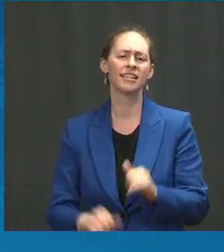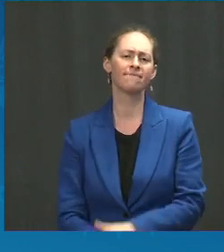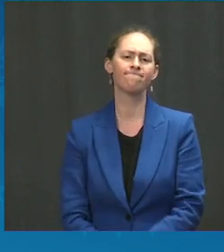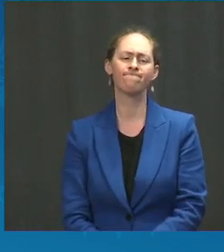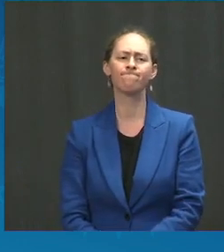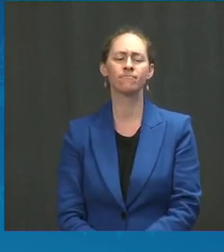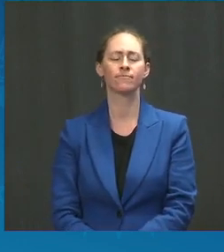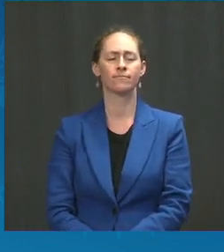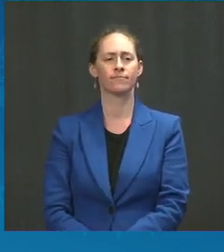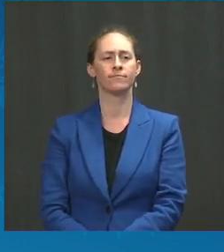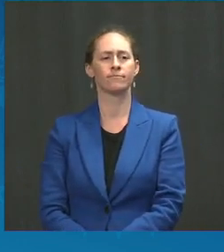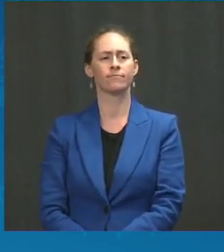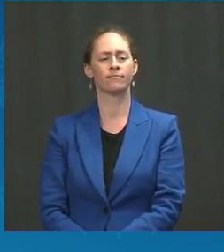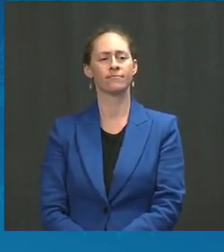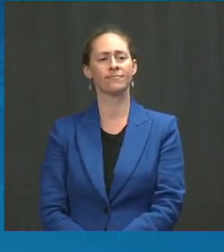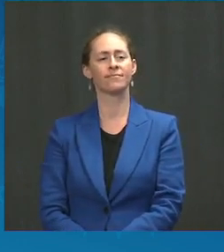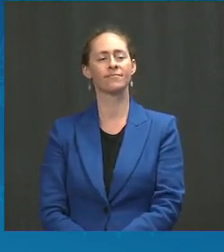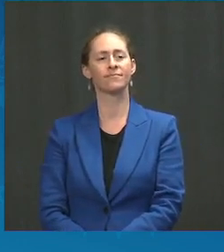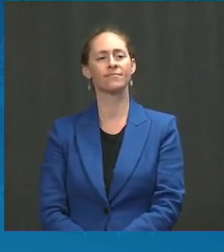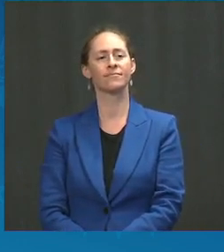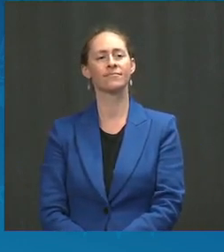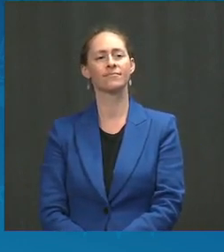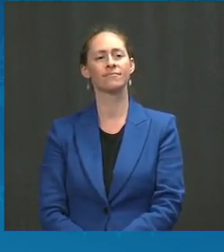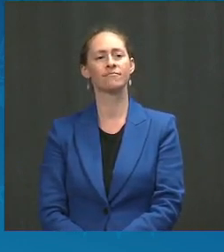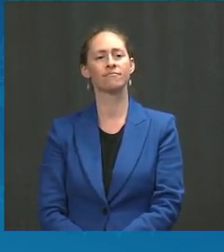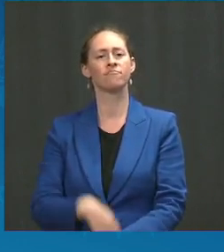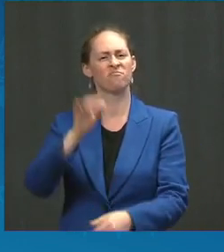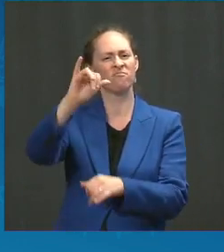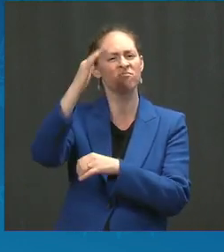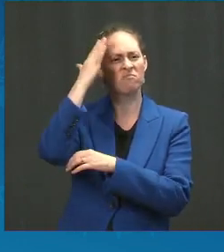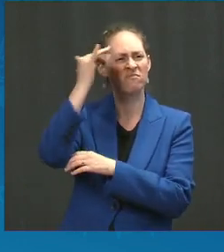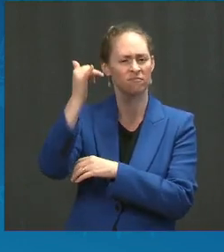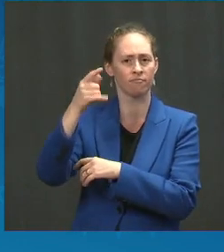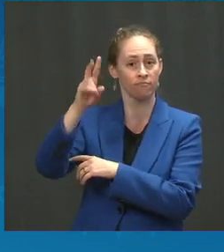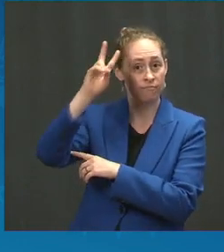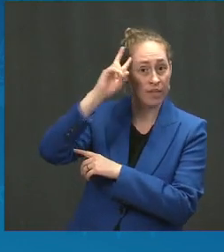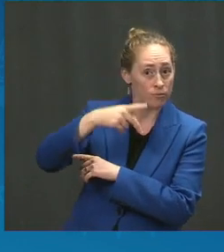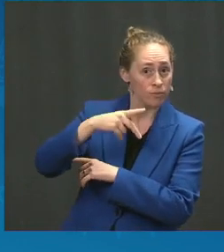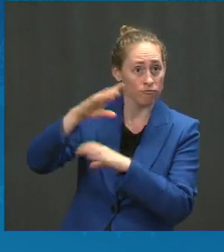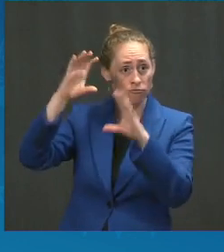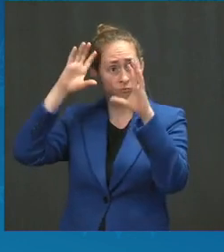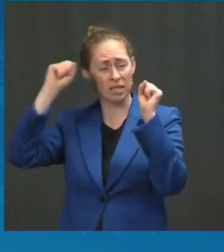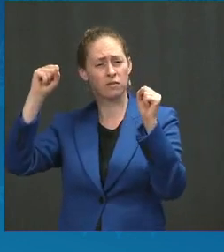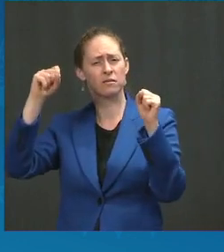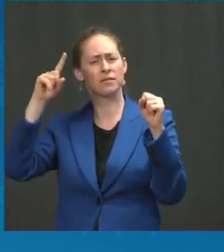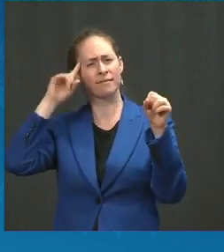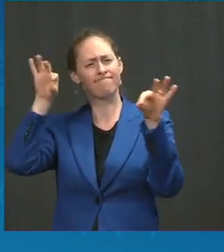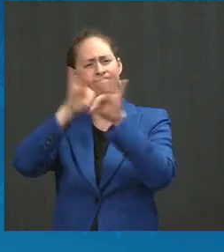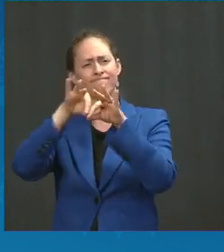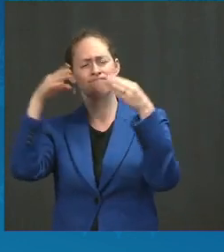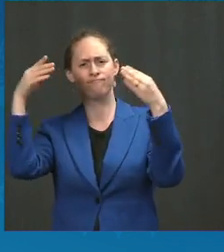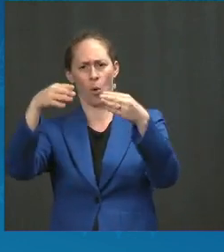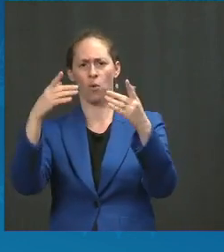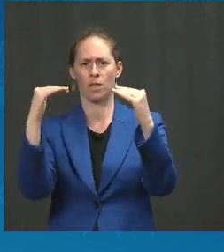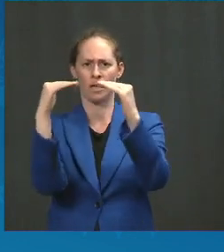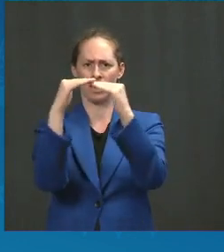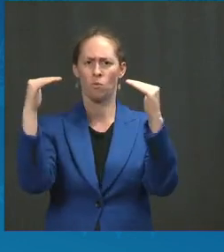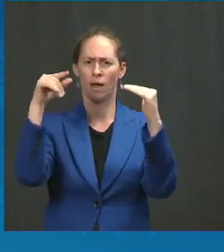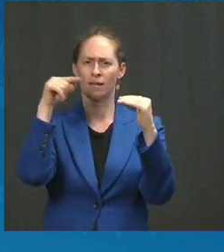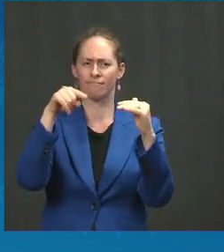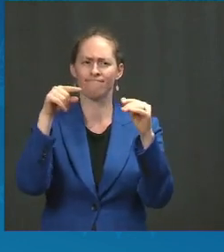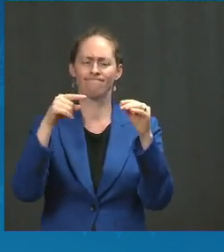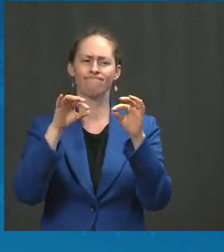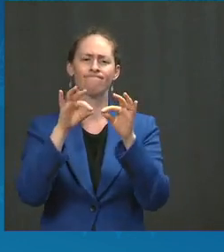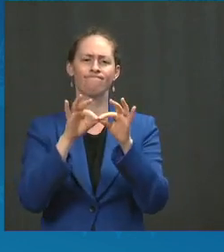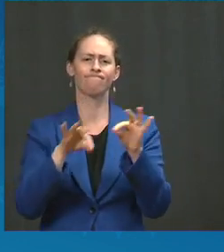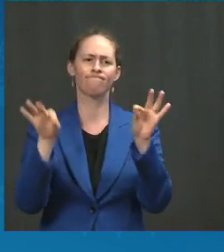why the Biden-Harris administration's focus on equity is so important. If our nation is going to recover fully, then we must